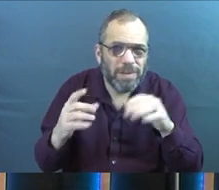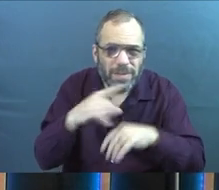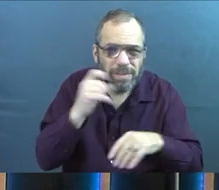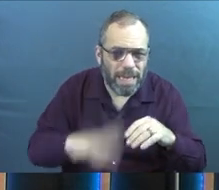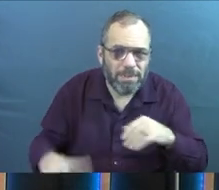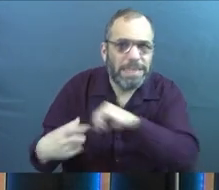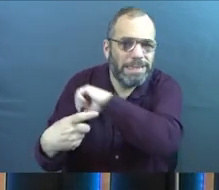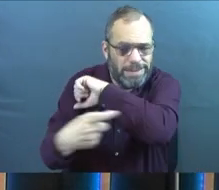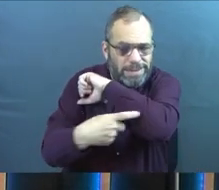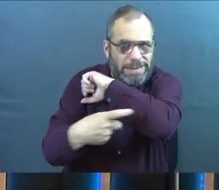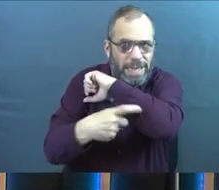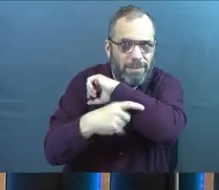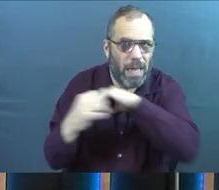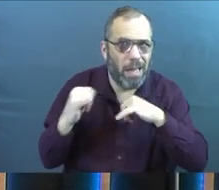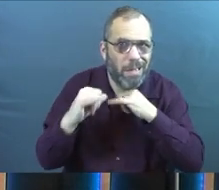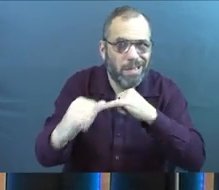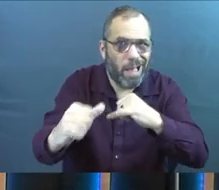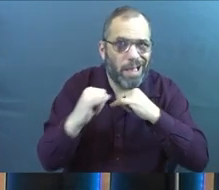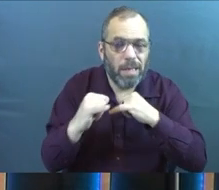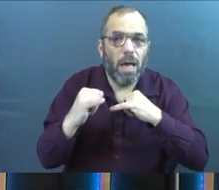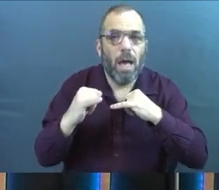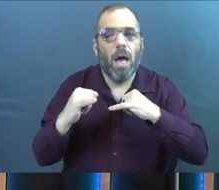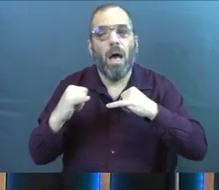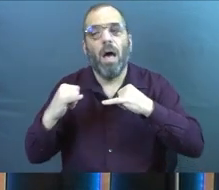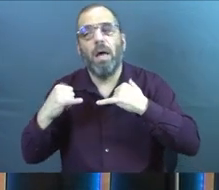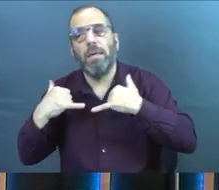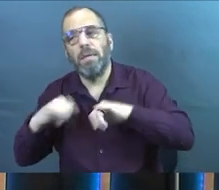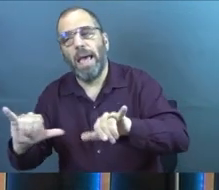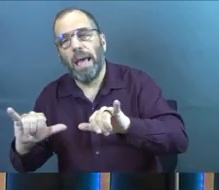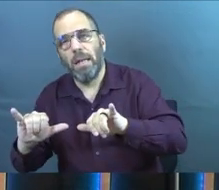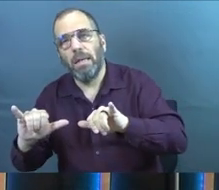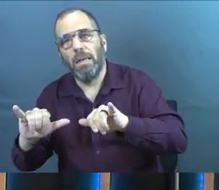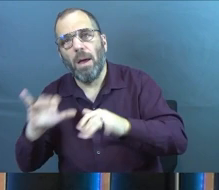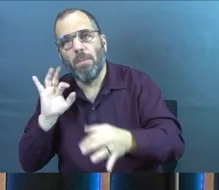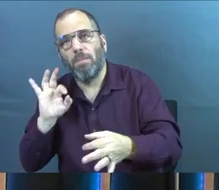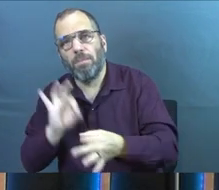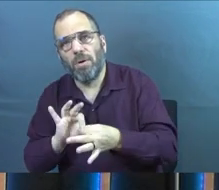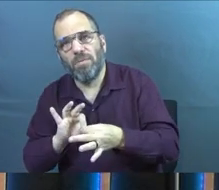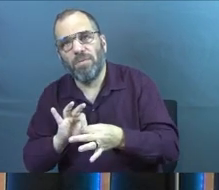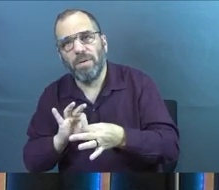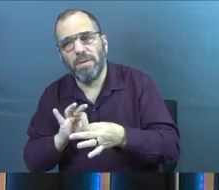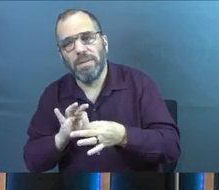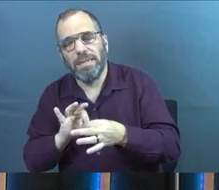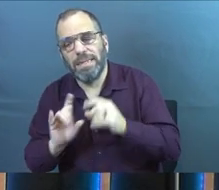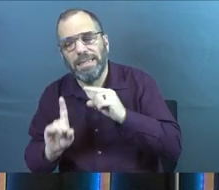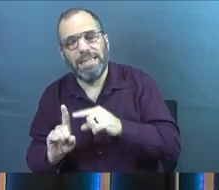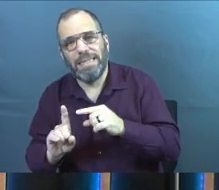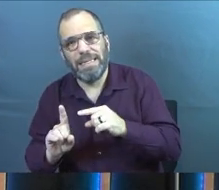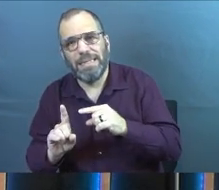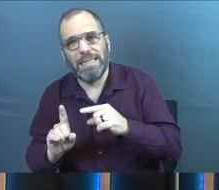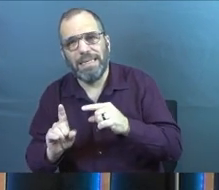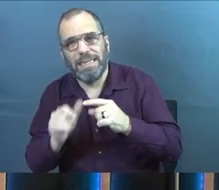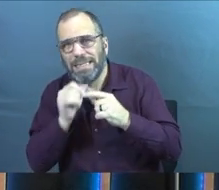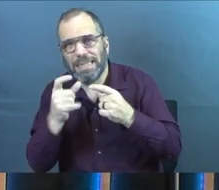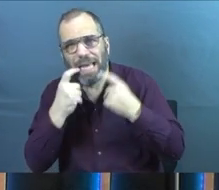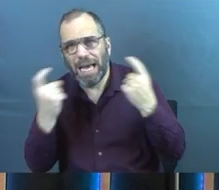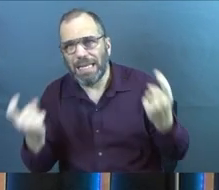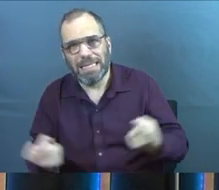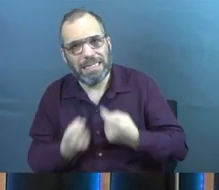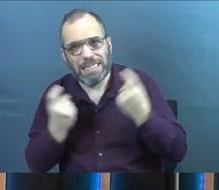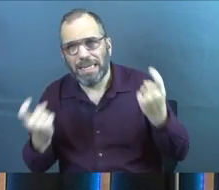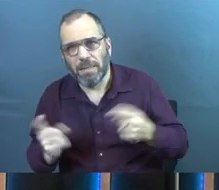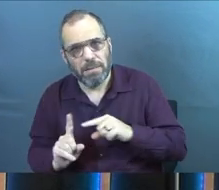right? He was tempted like we are tempted, yet he was perfect. He did not cross the line of